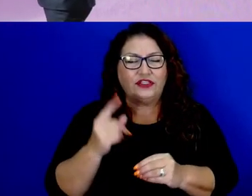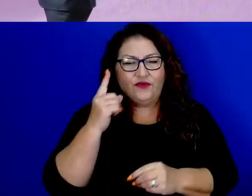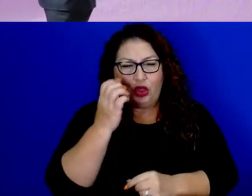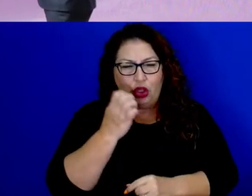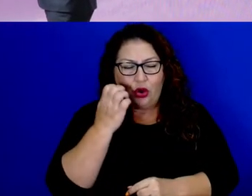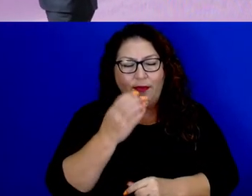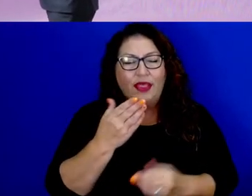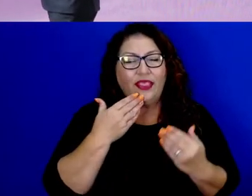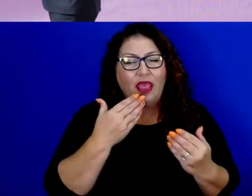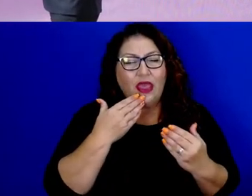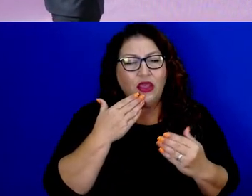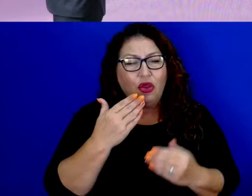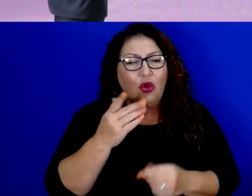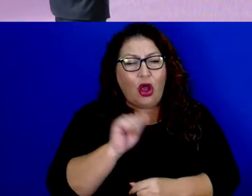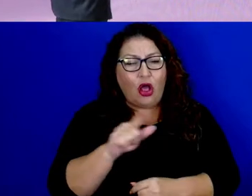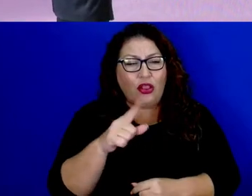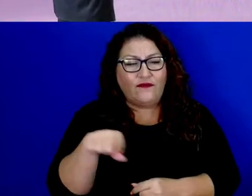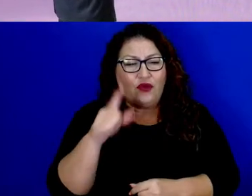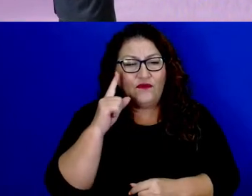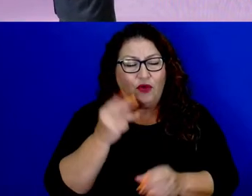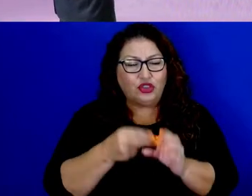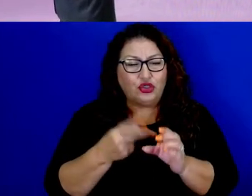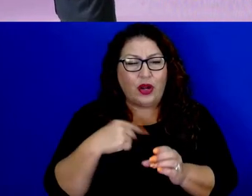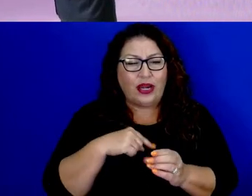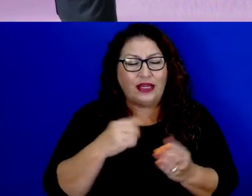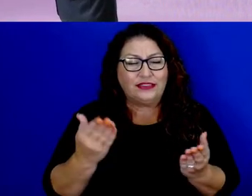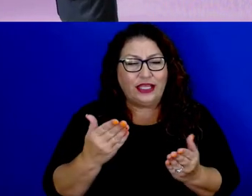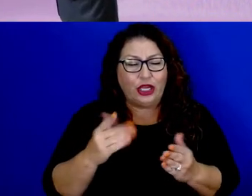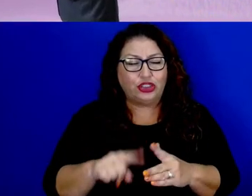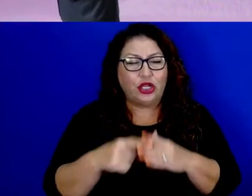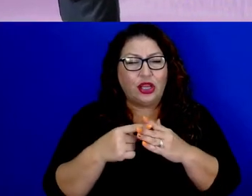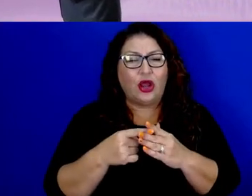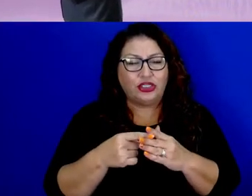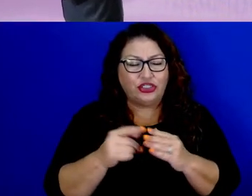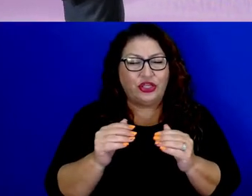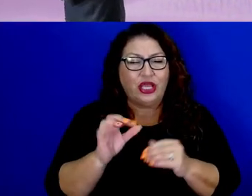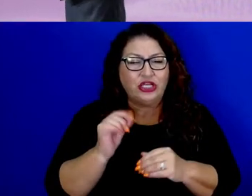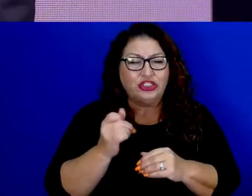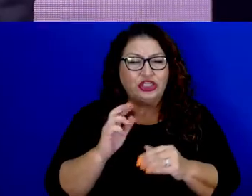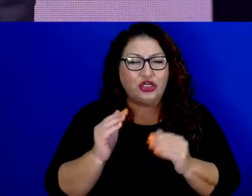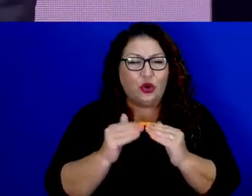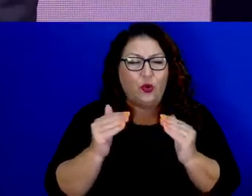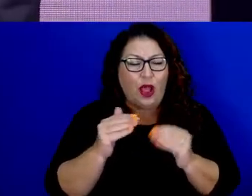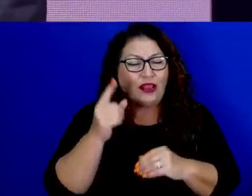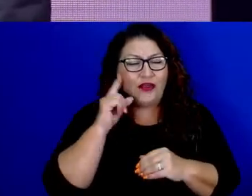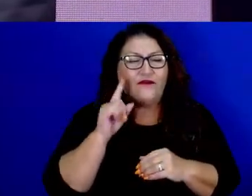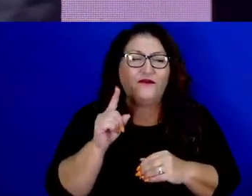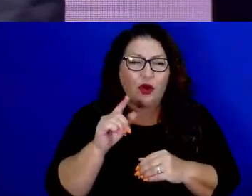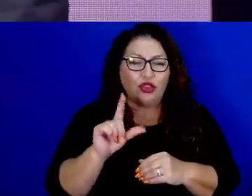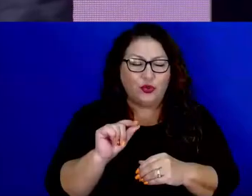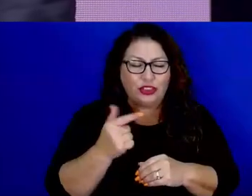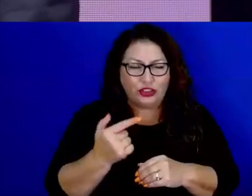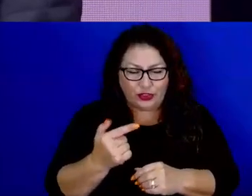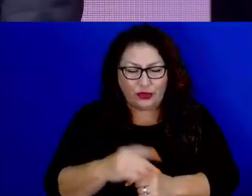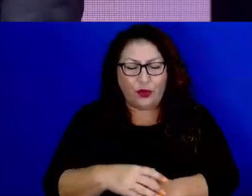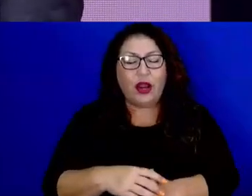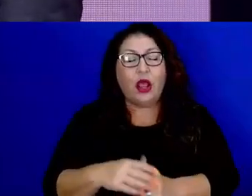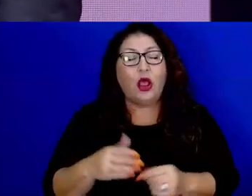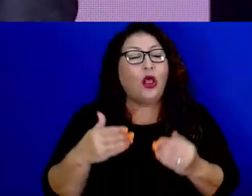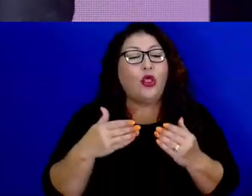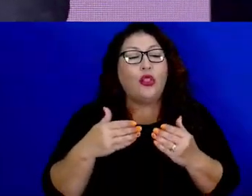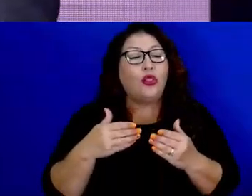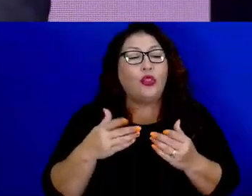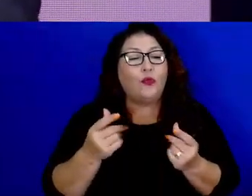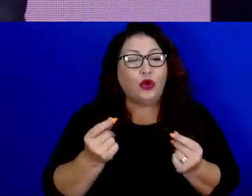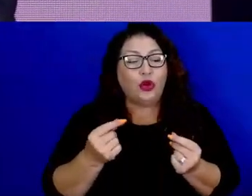being with us here to launch the Gender Equality Index for 2021. So the way this panel is going to work, we're going to allow you a moment